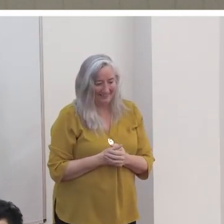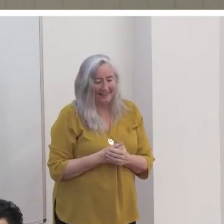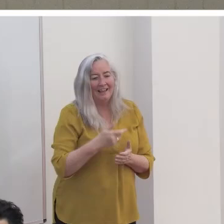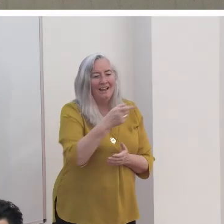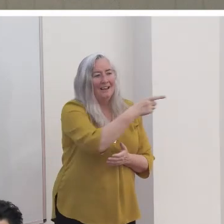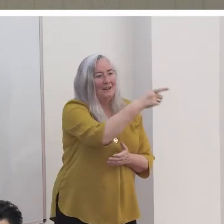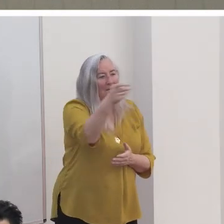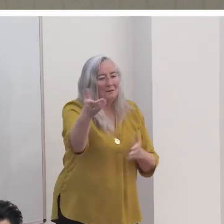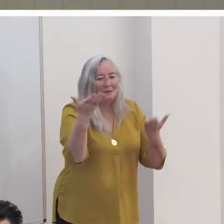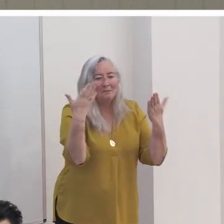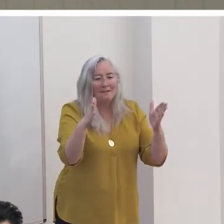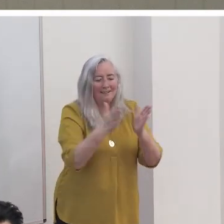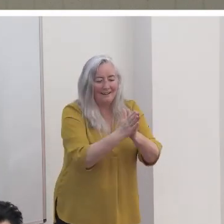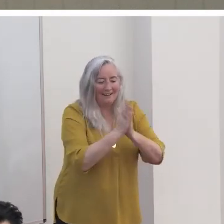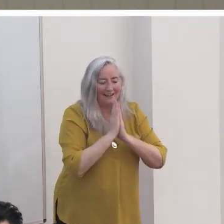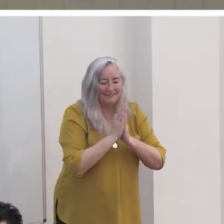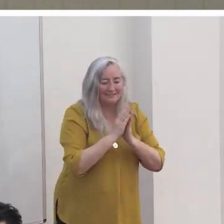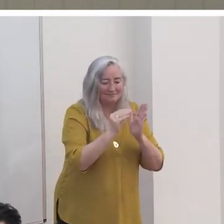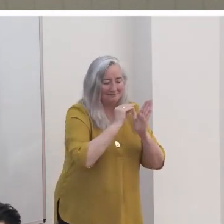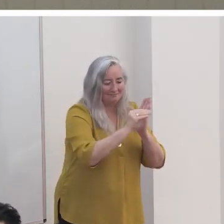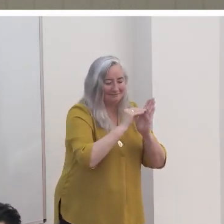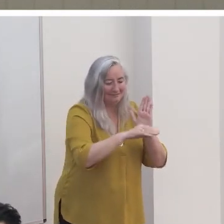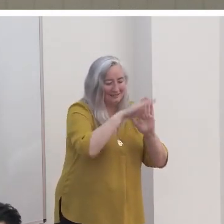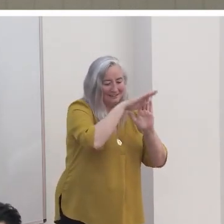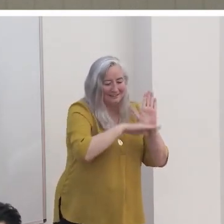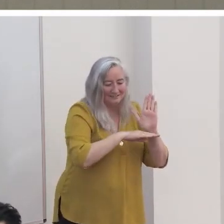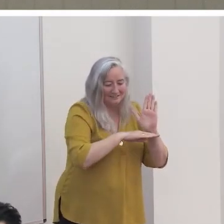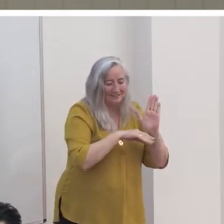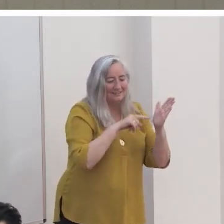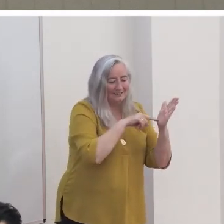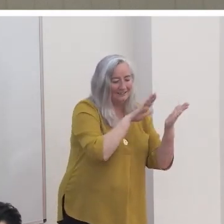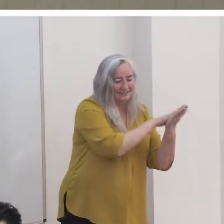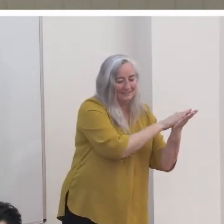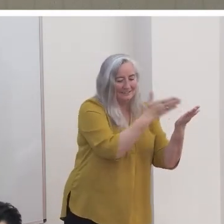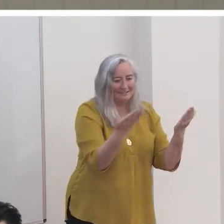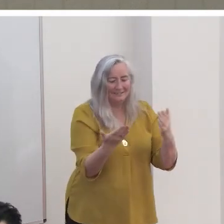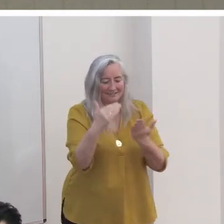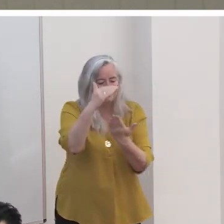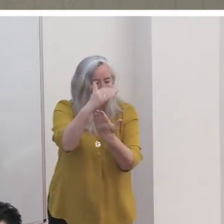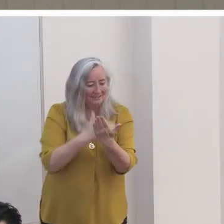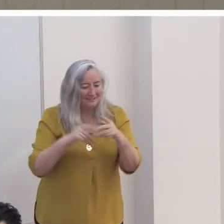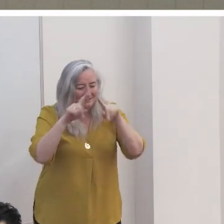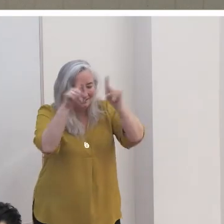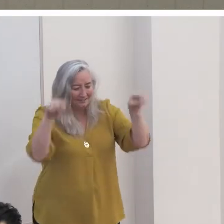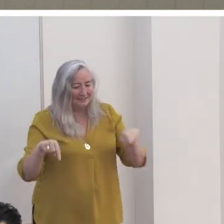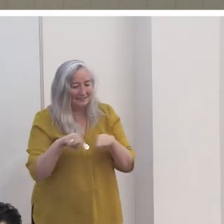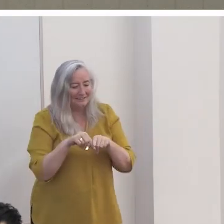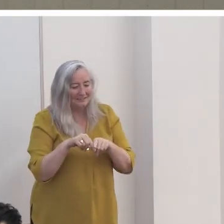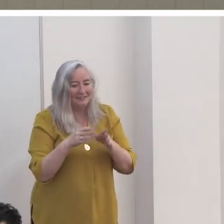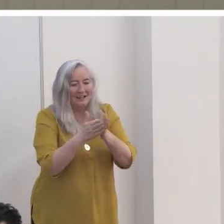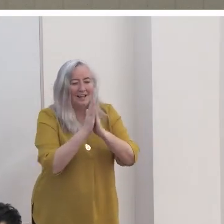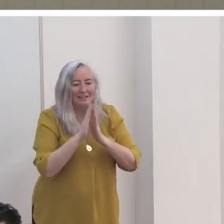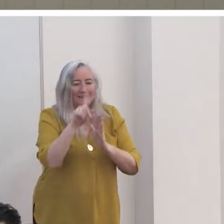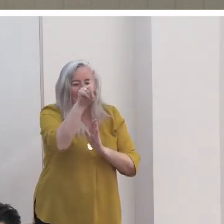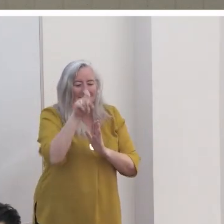to give all sorts of personal data about your gender, disability, and it's all in connection to